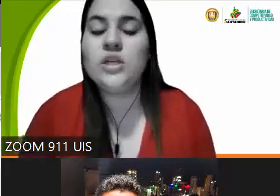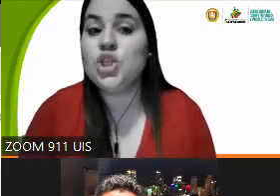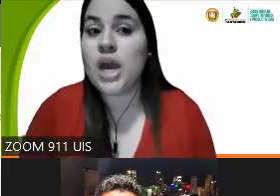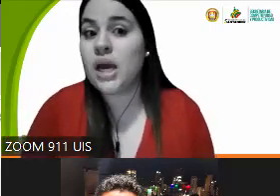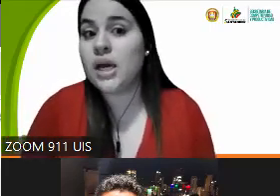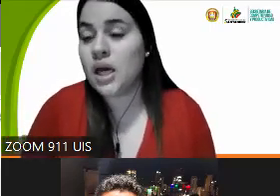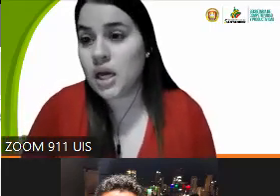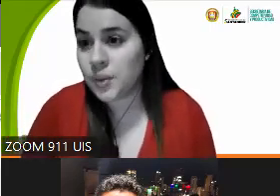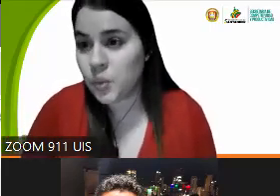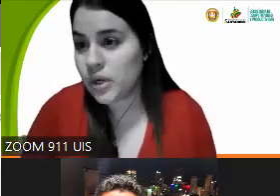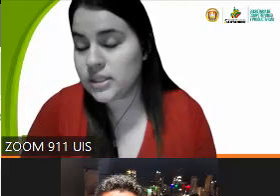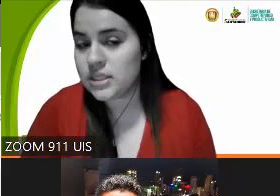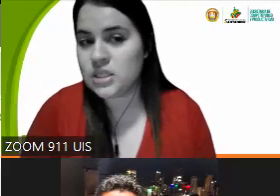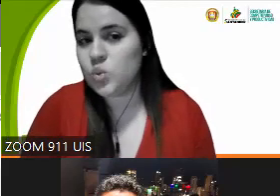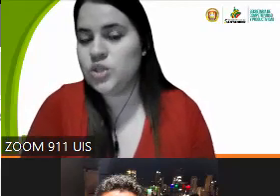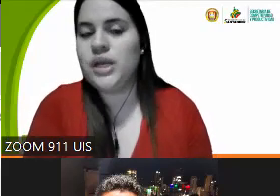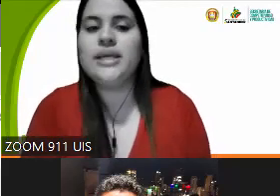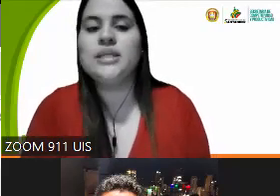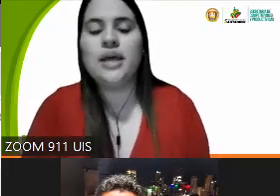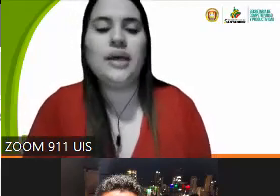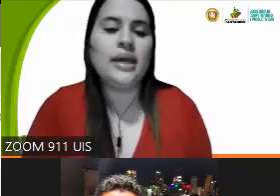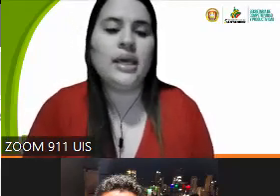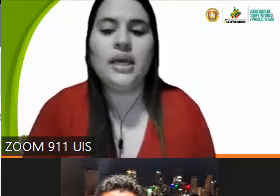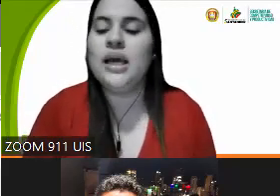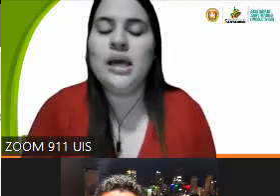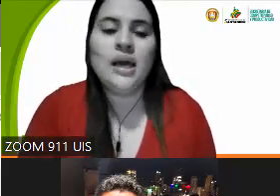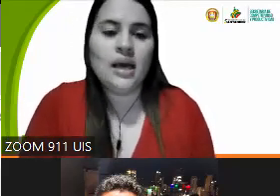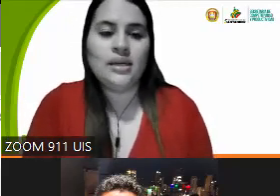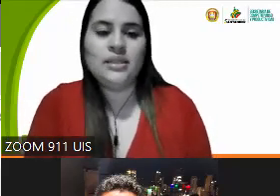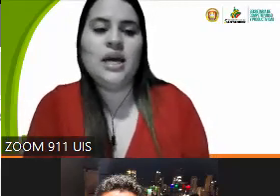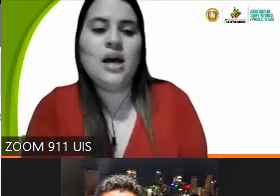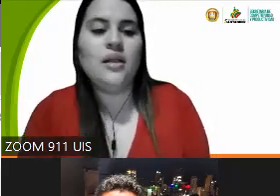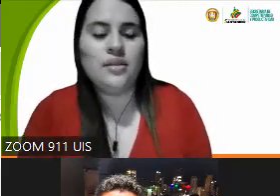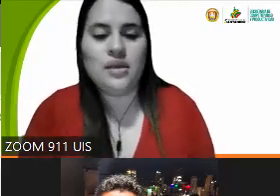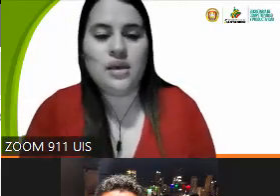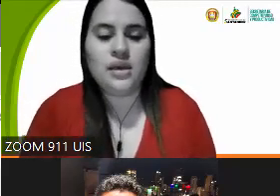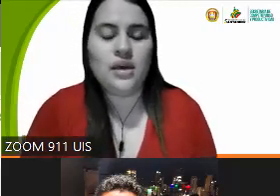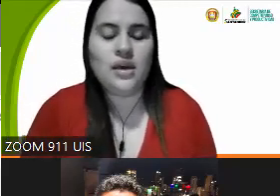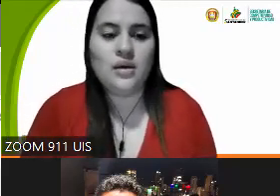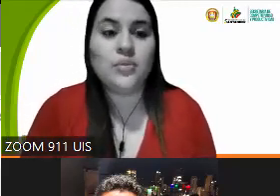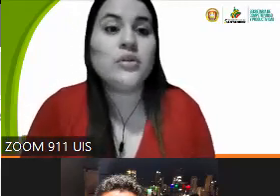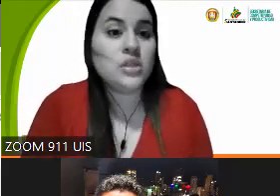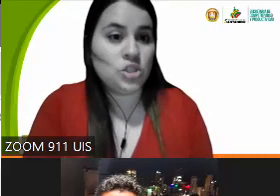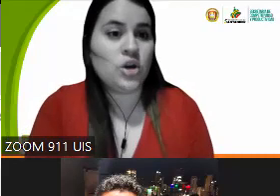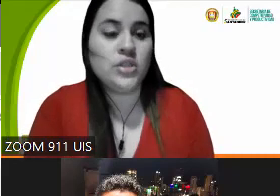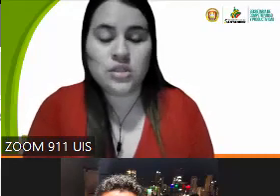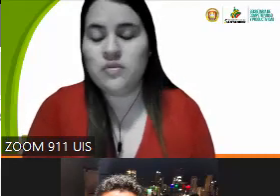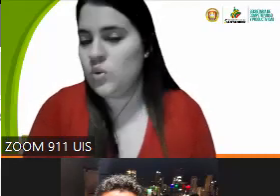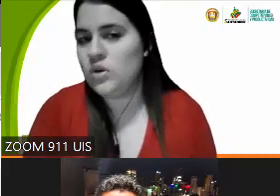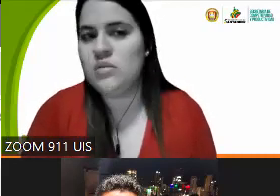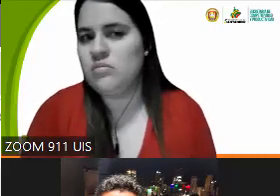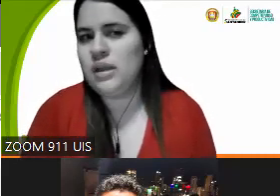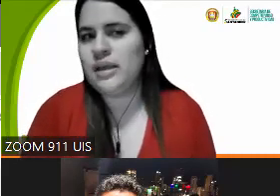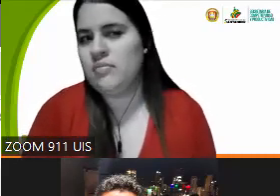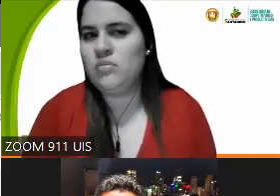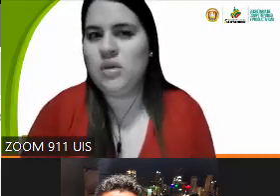because I want to check what the situation is, and then I can tell the person in charge of